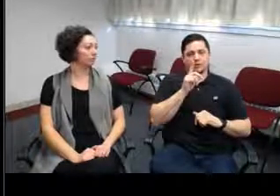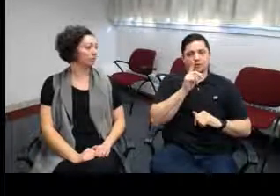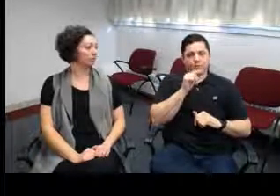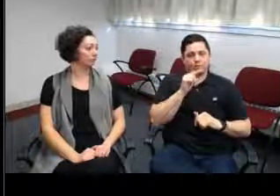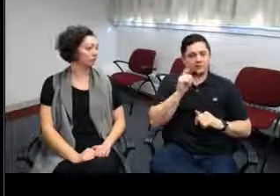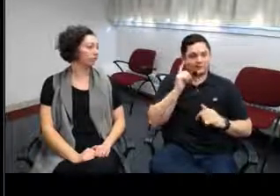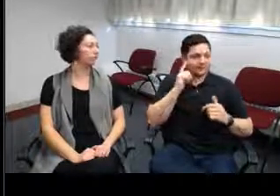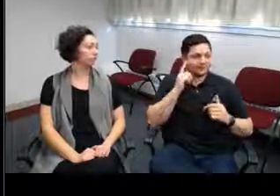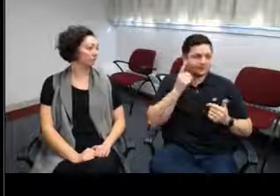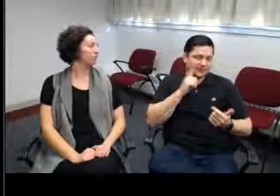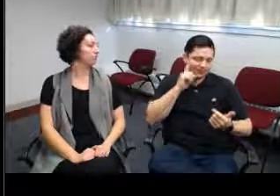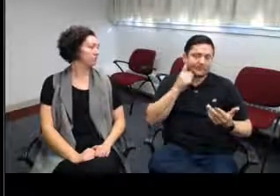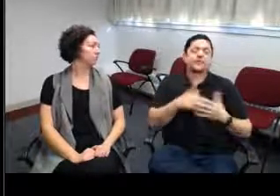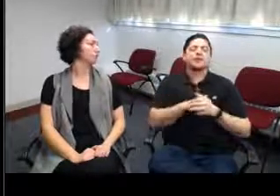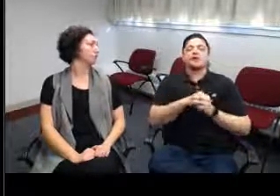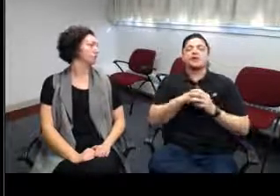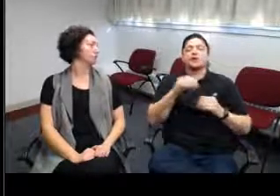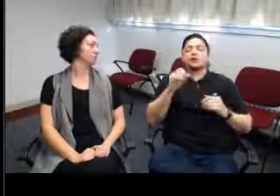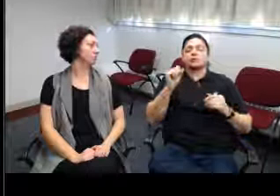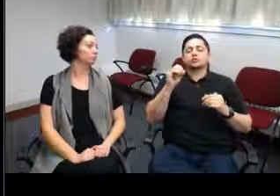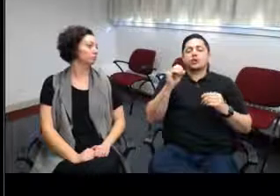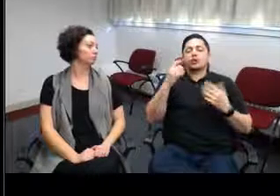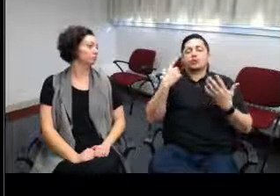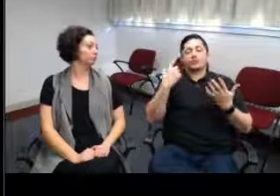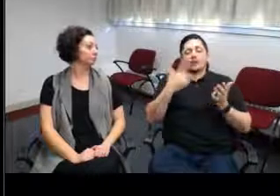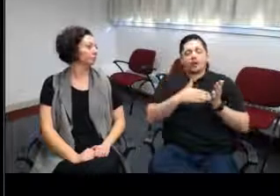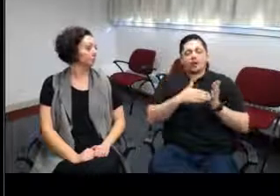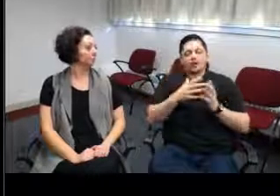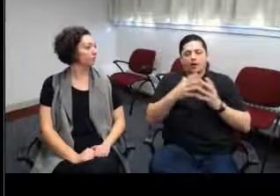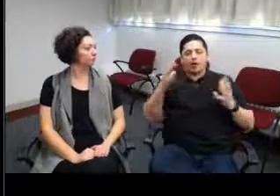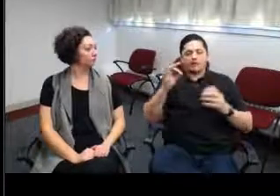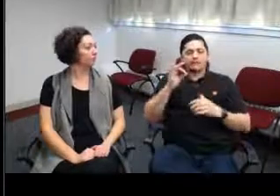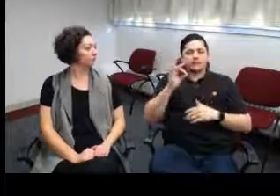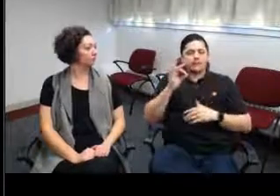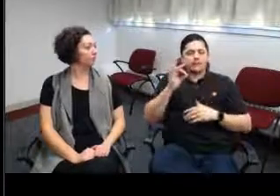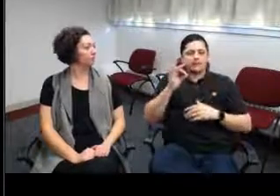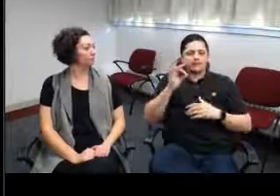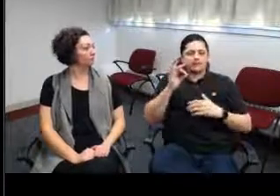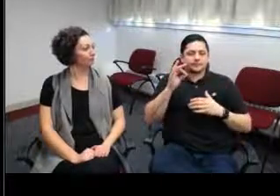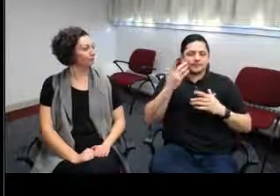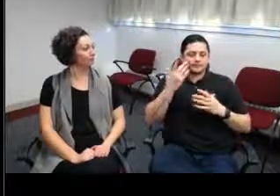on oral language or speaking rather than sign language.